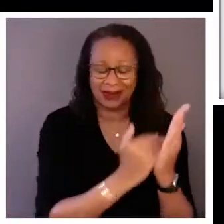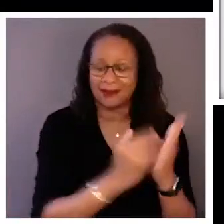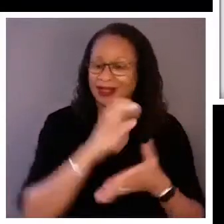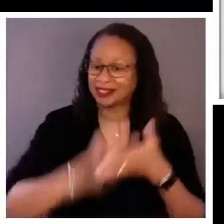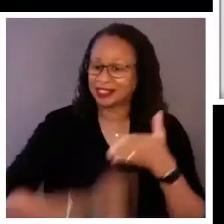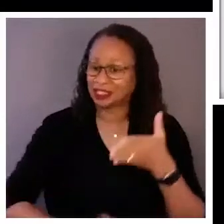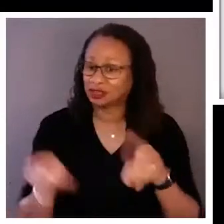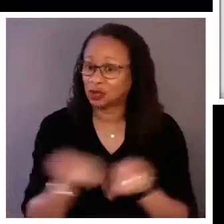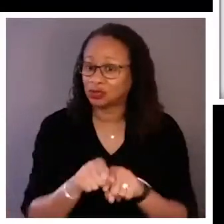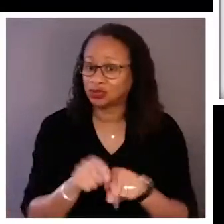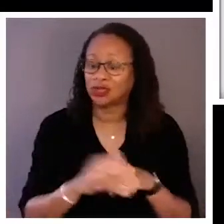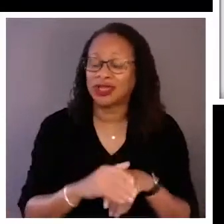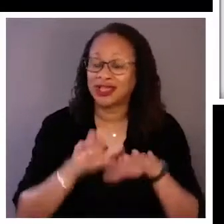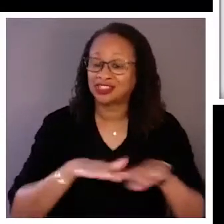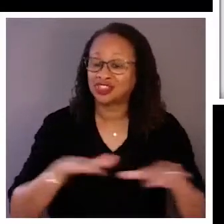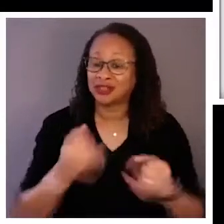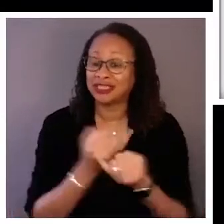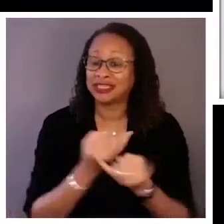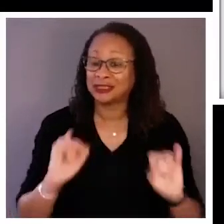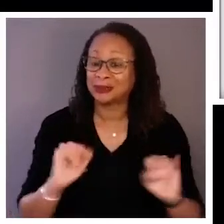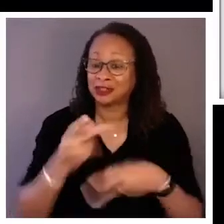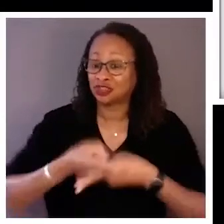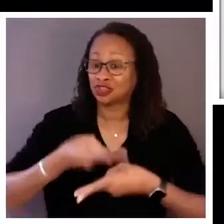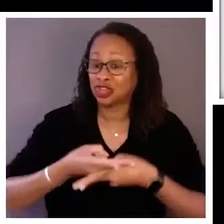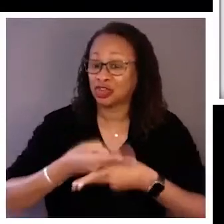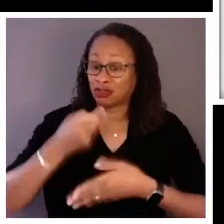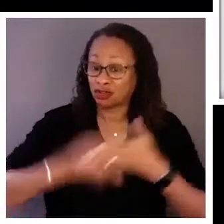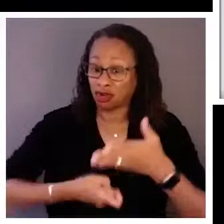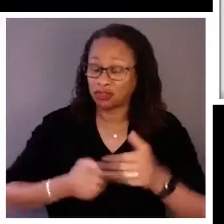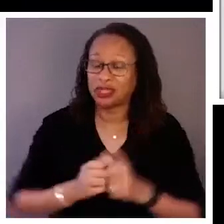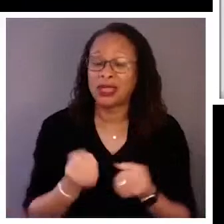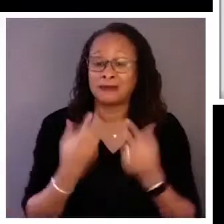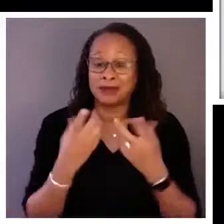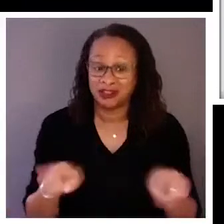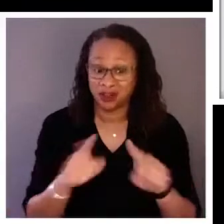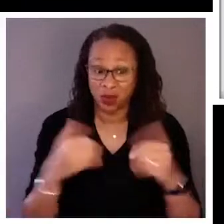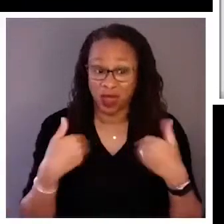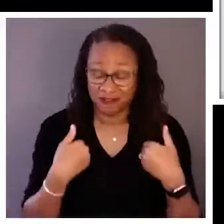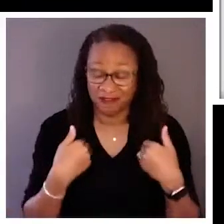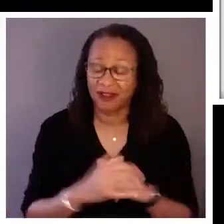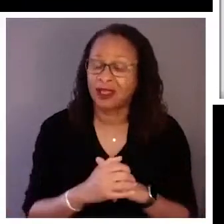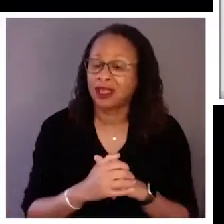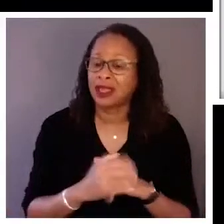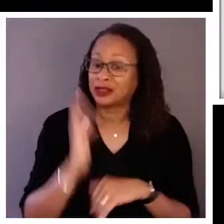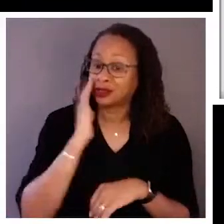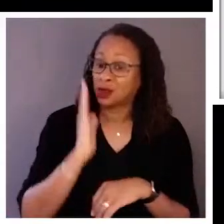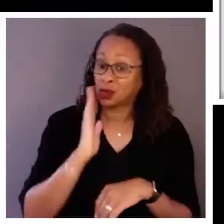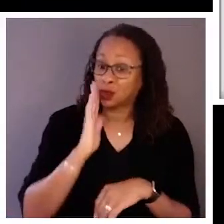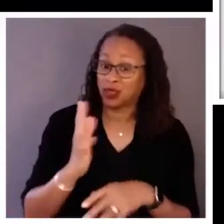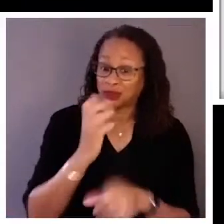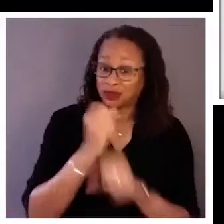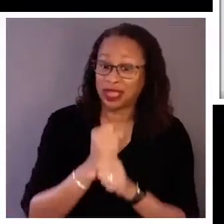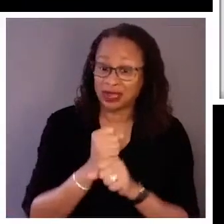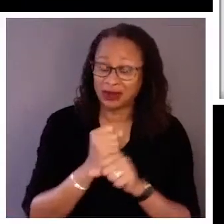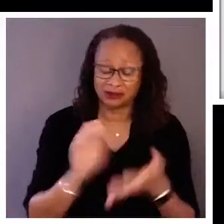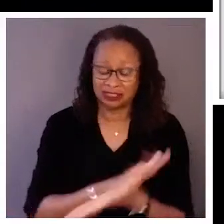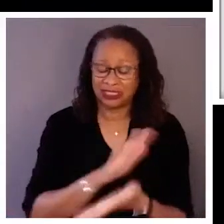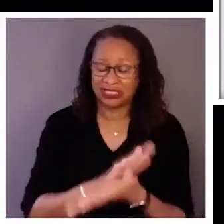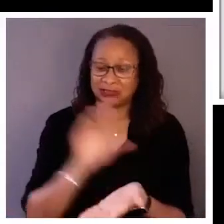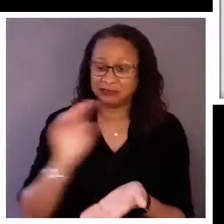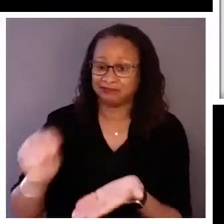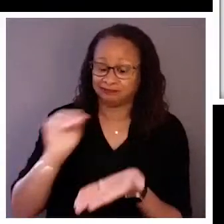The child independent care costs, many of you have, and you know you'll get a receipt from